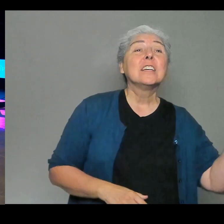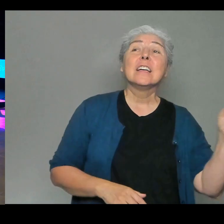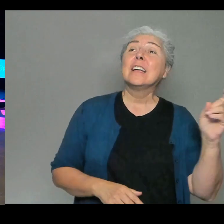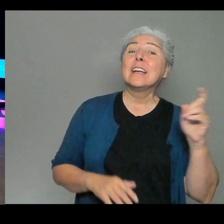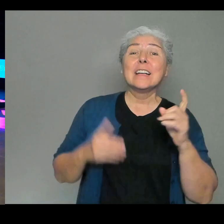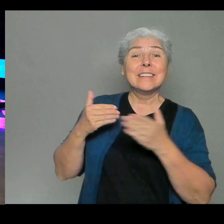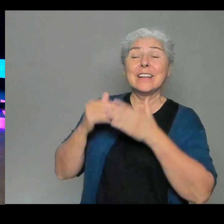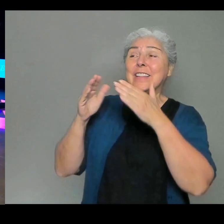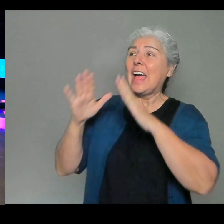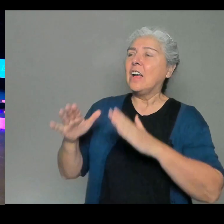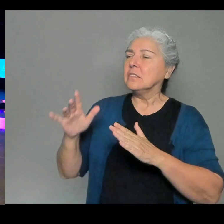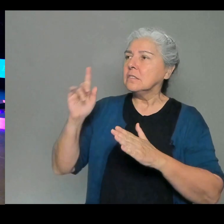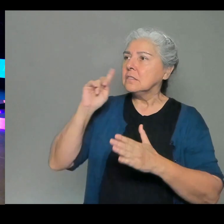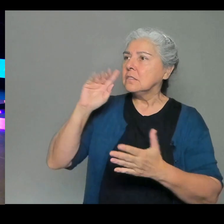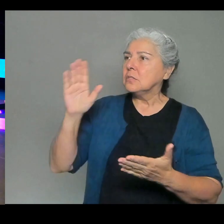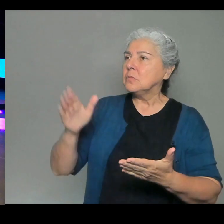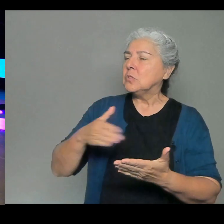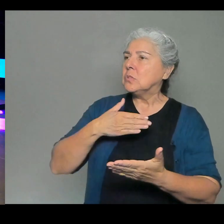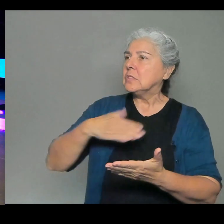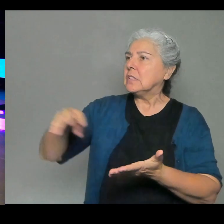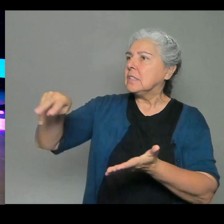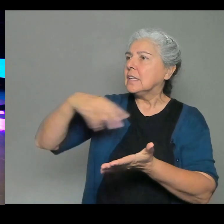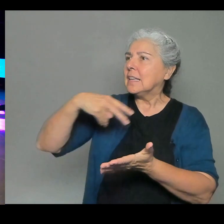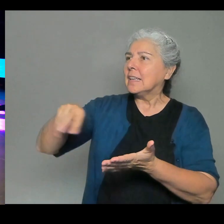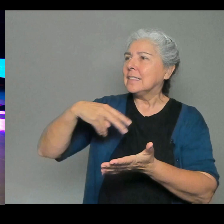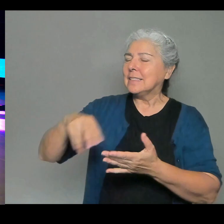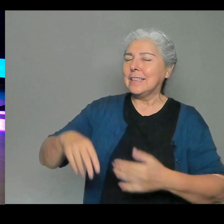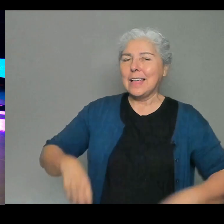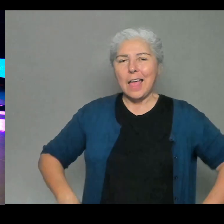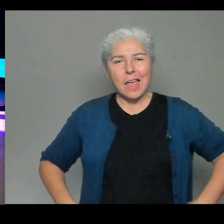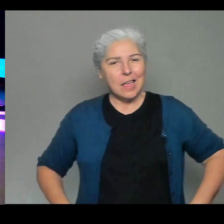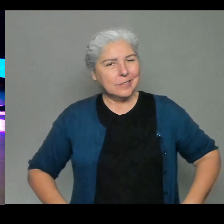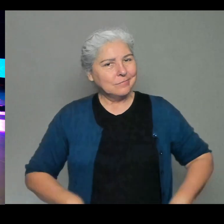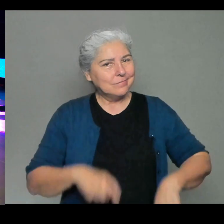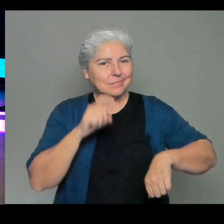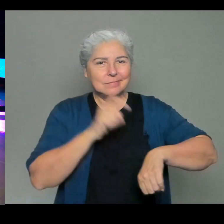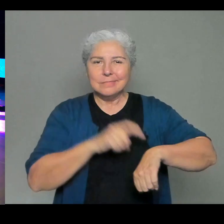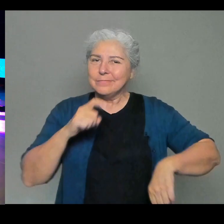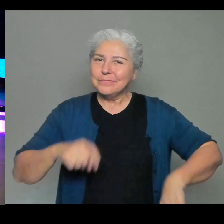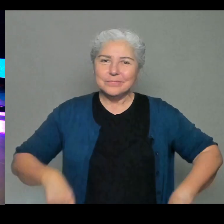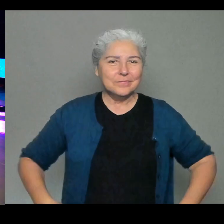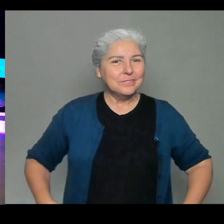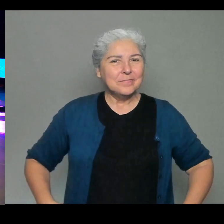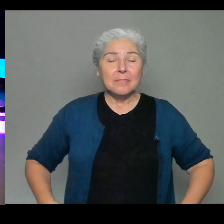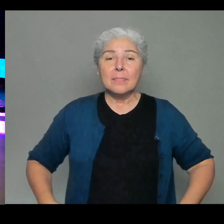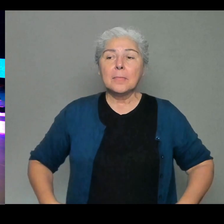house, he heard music dancing. Yeah, right on time, my brother.